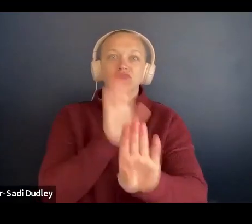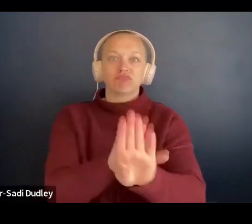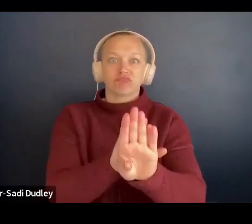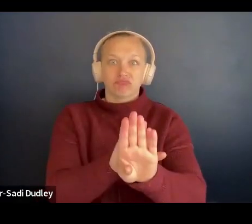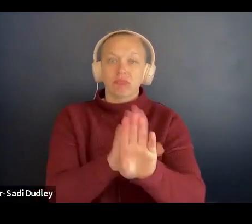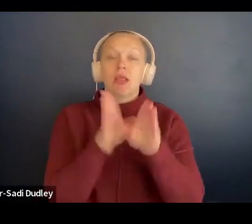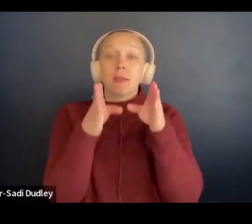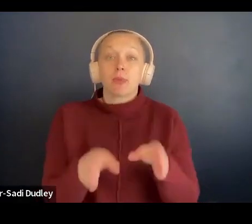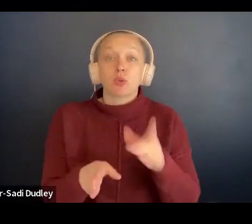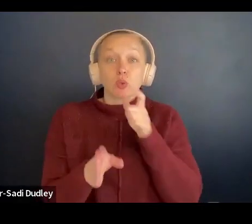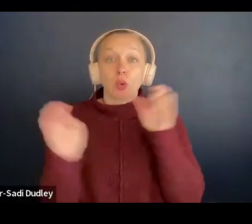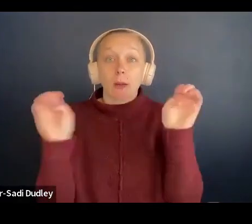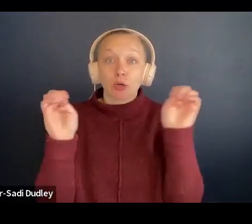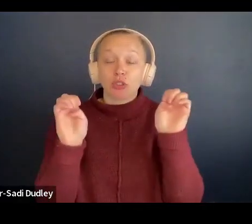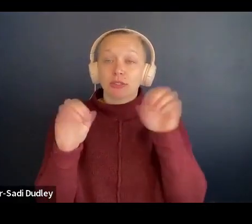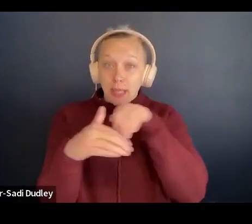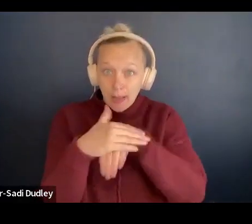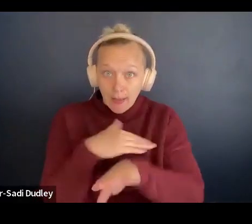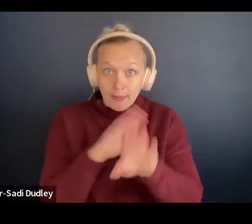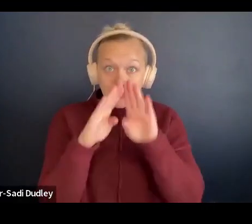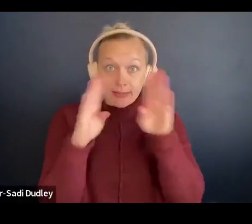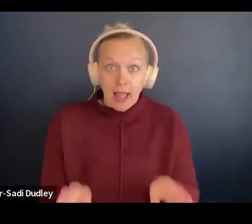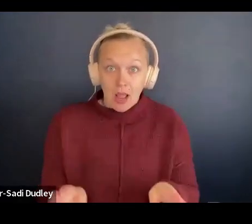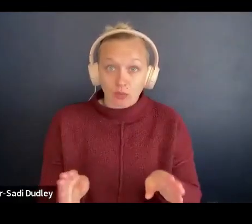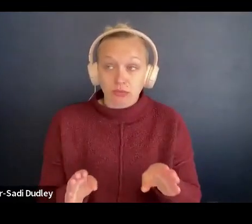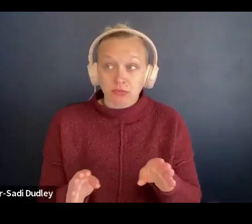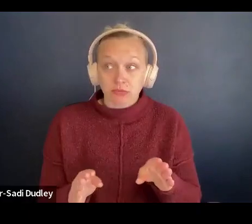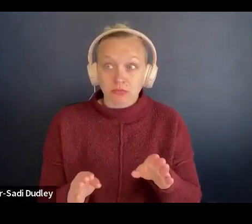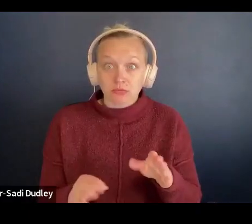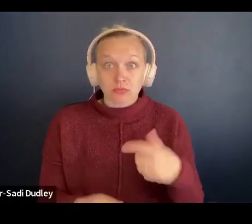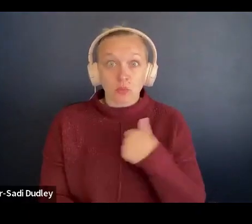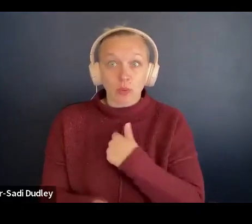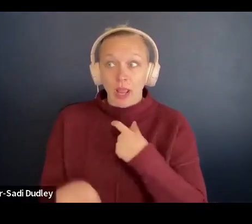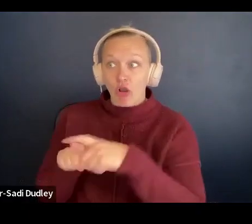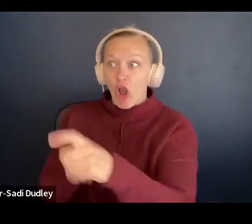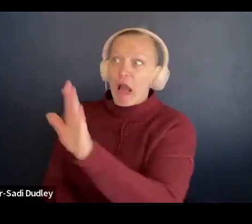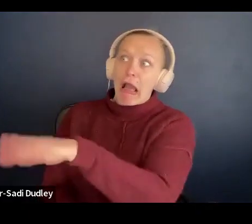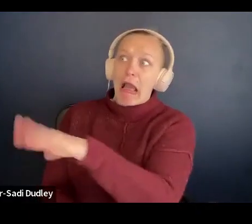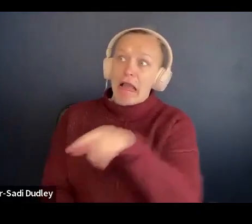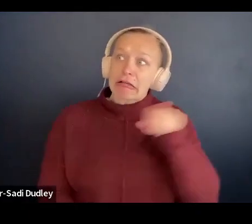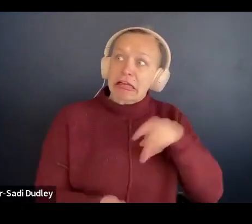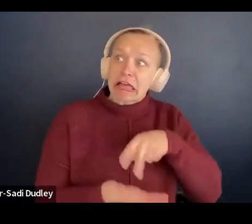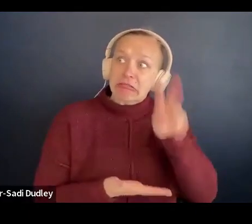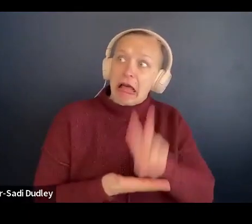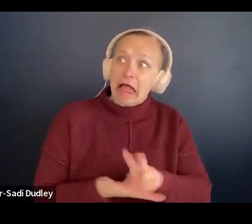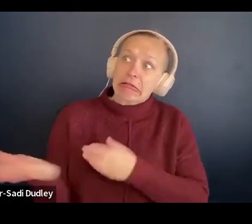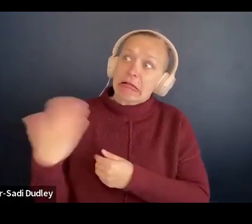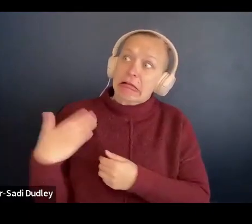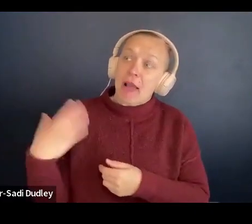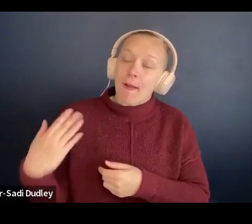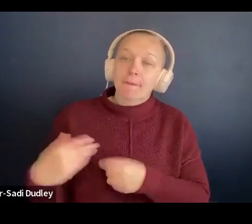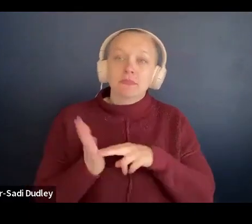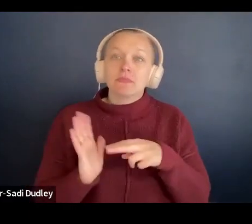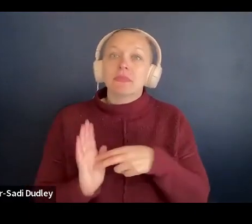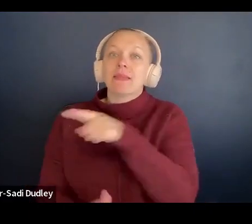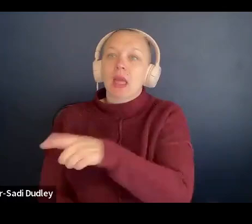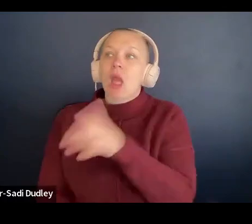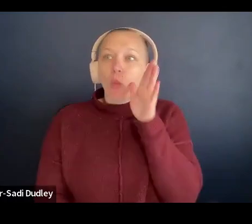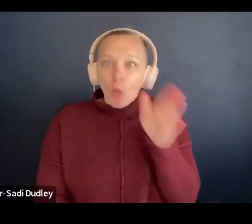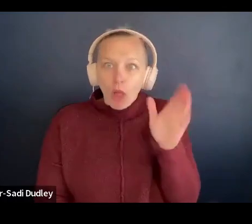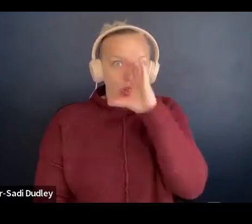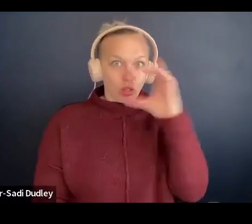into that home, if they are called, they will look for the post and they will